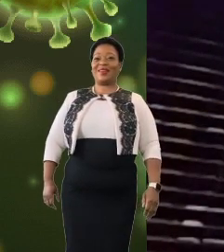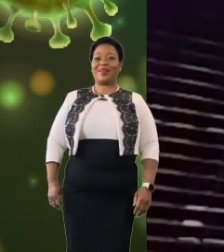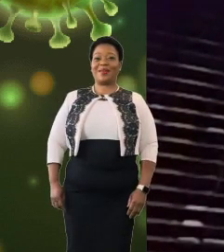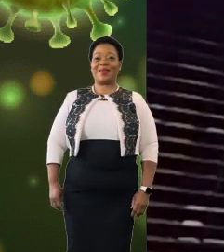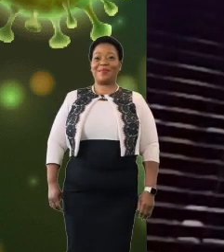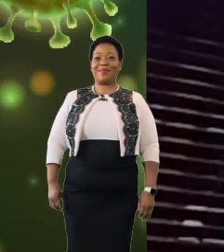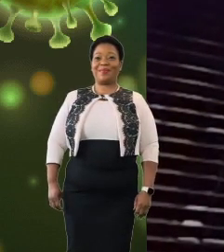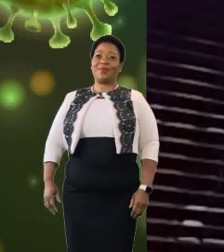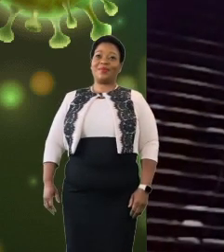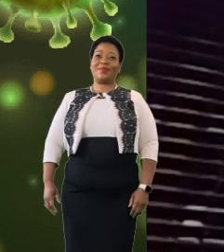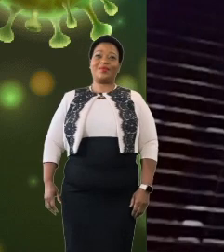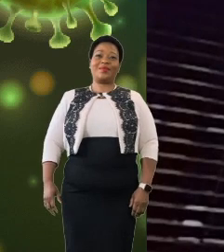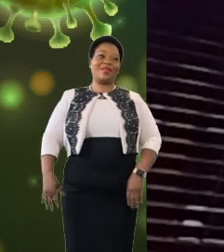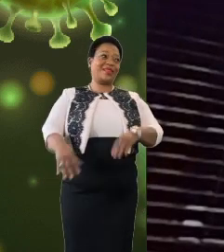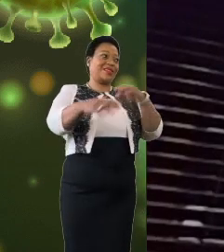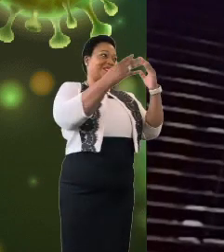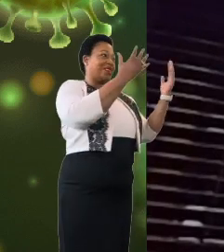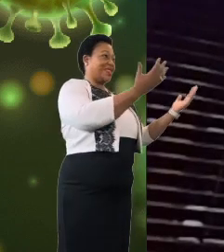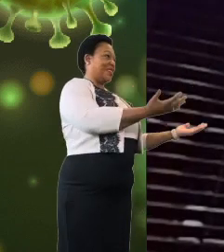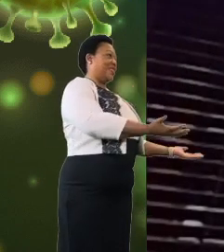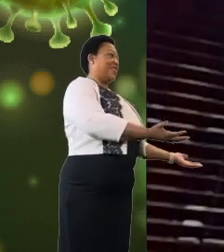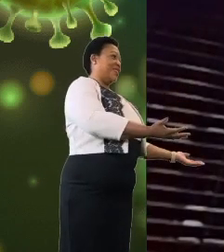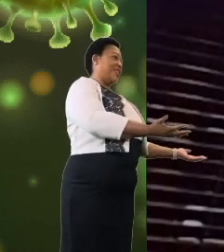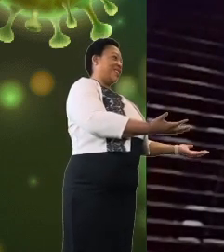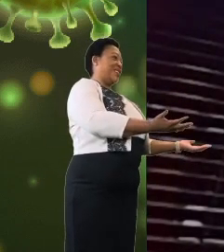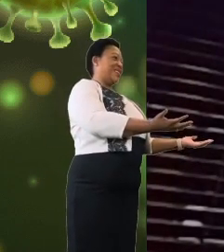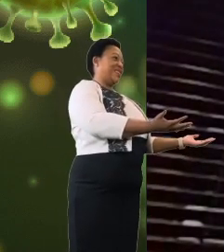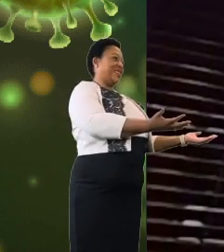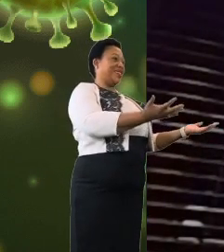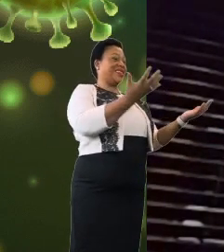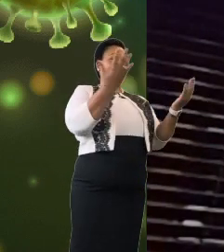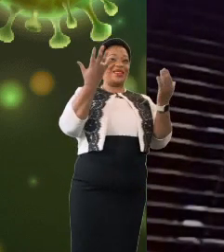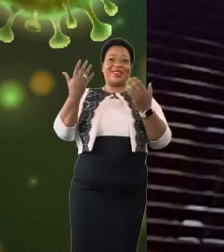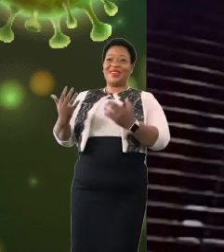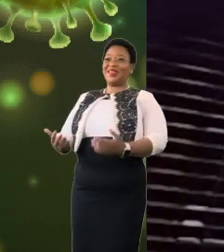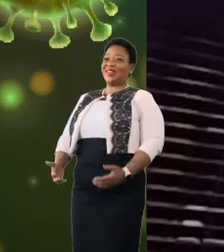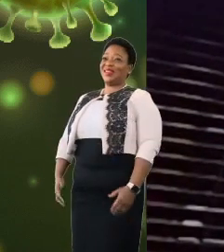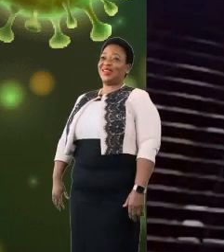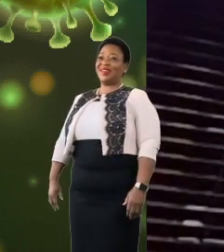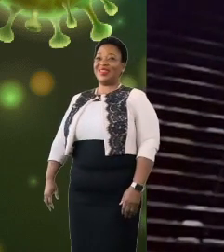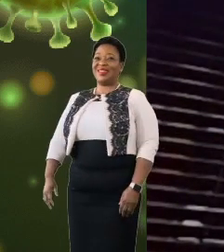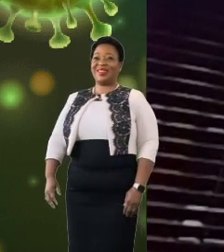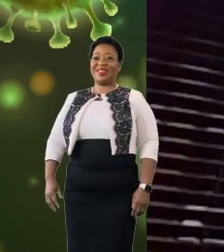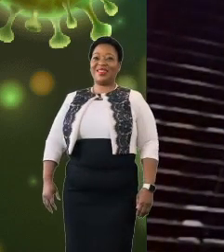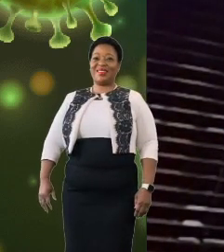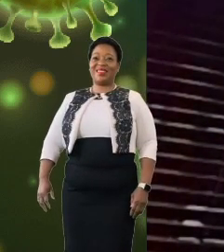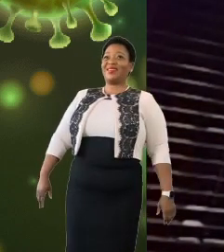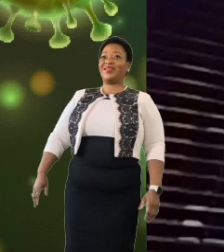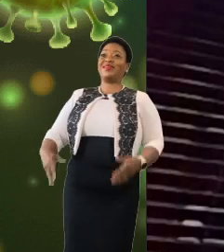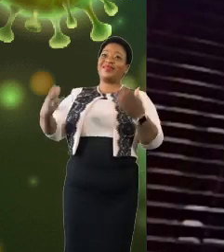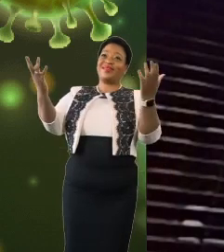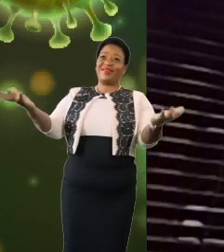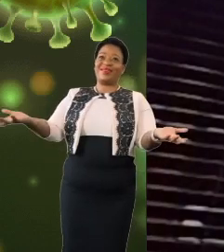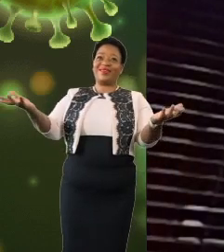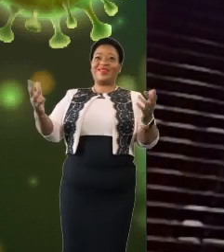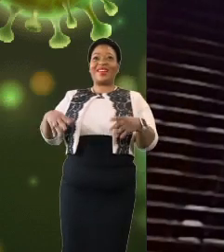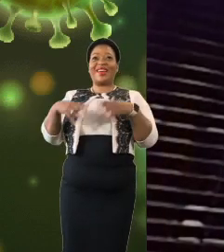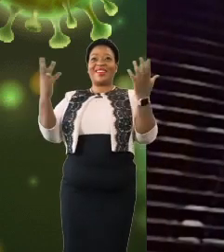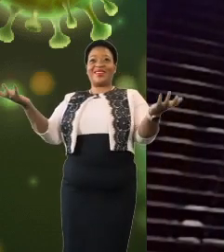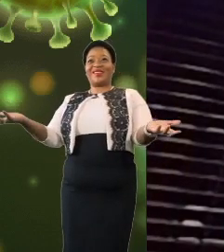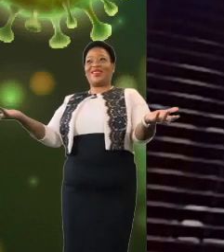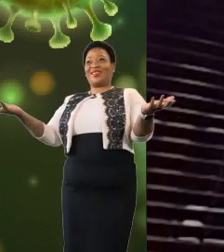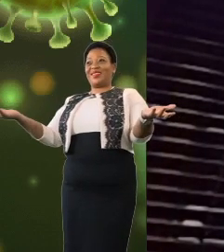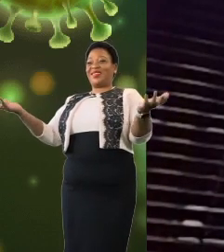localization of our economy. And there are sectors of those industries within our provinces that are very